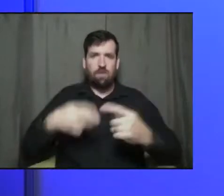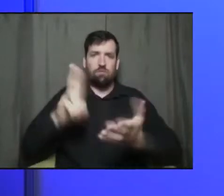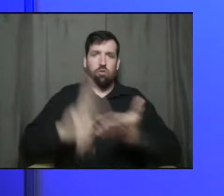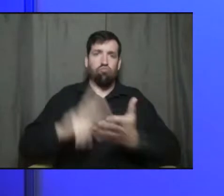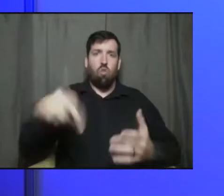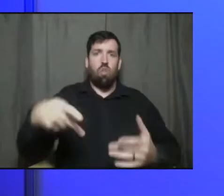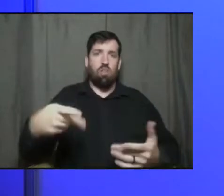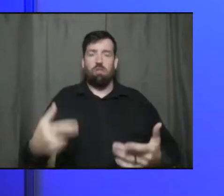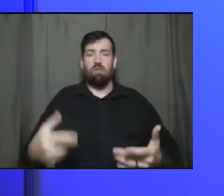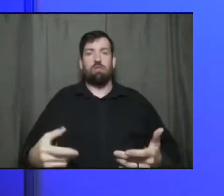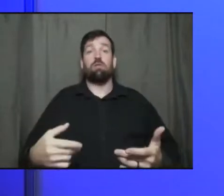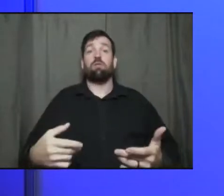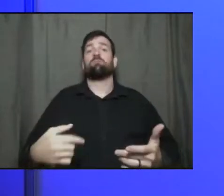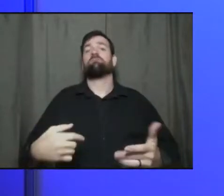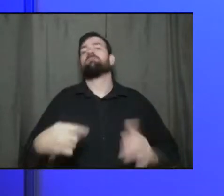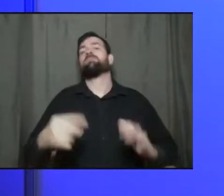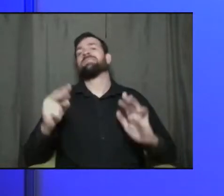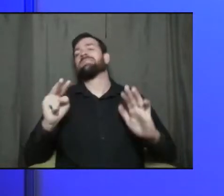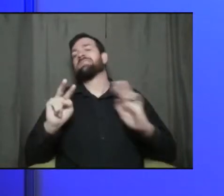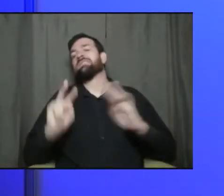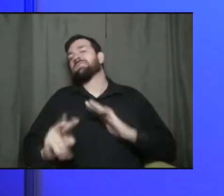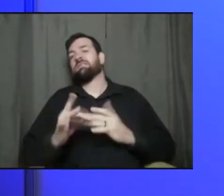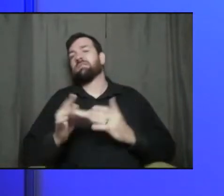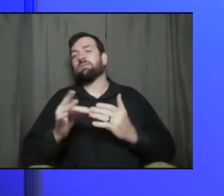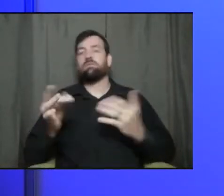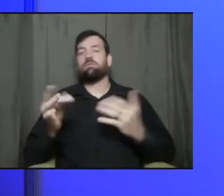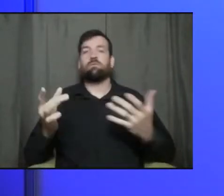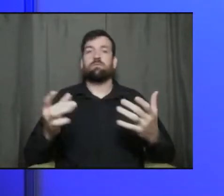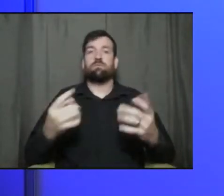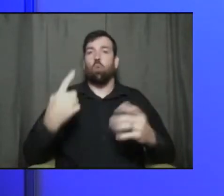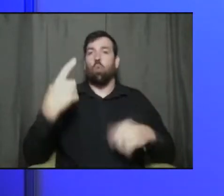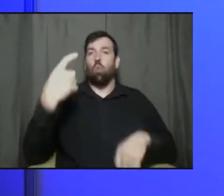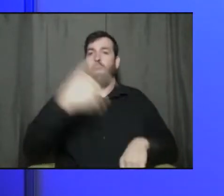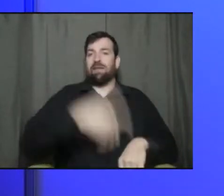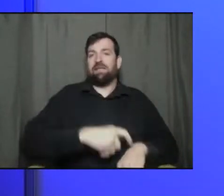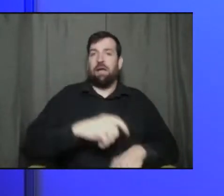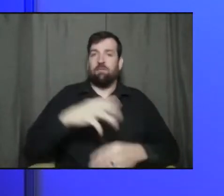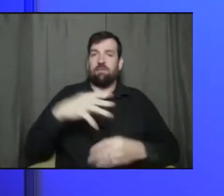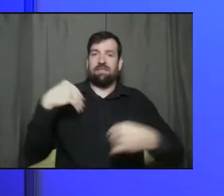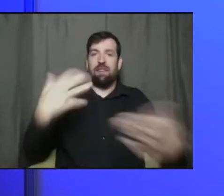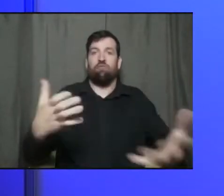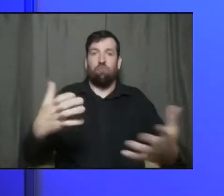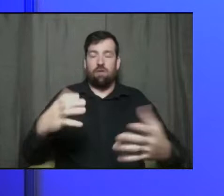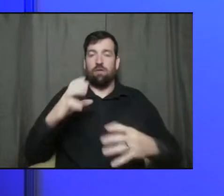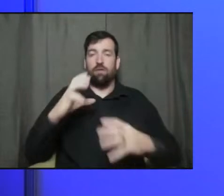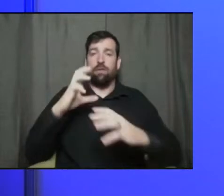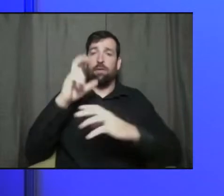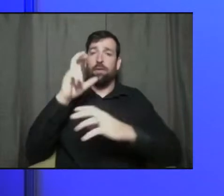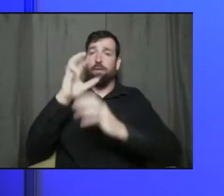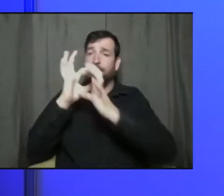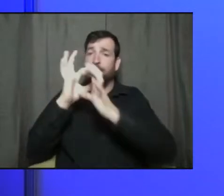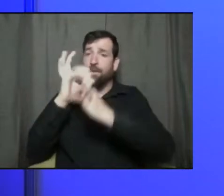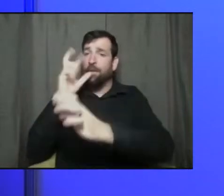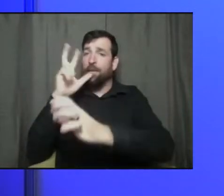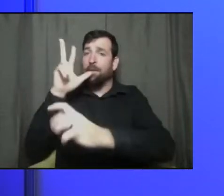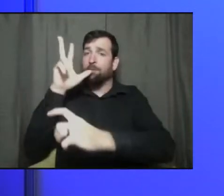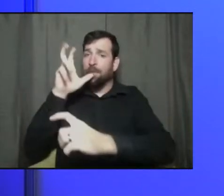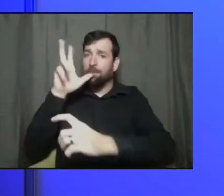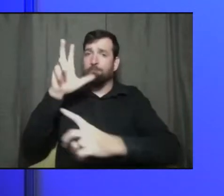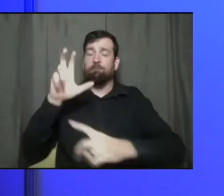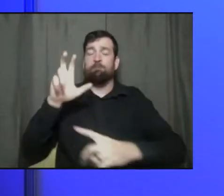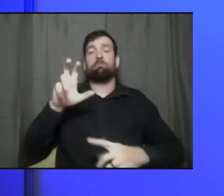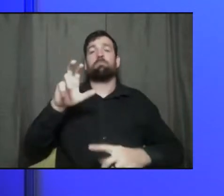earlier. Basically, it's a one-time delivery of a nebulized vector, which delivers